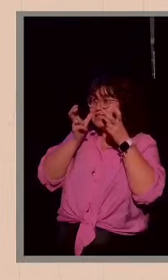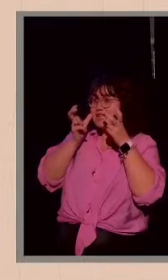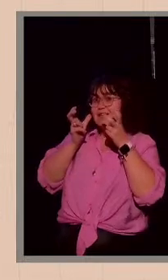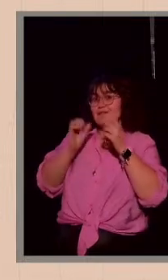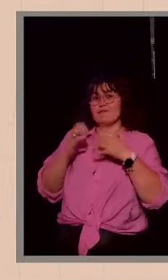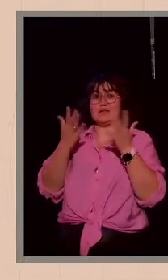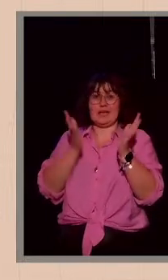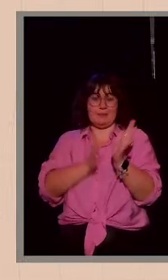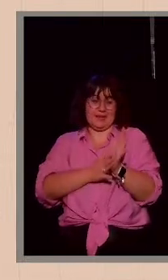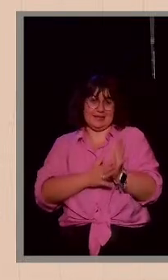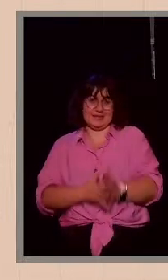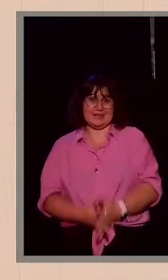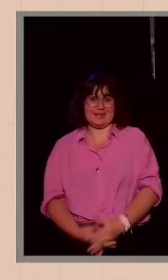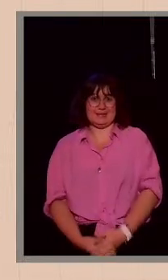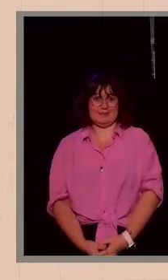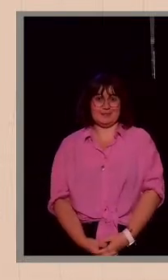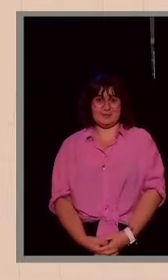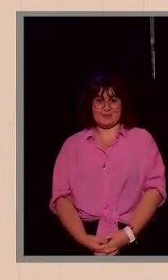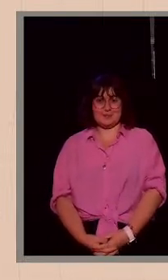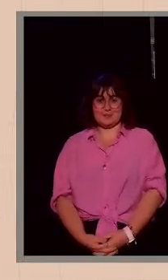10 minutes.